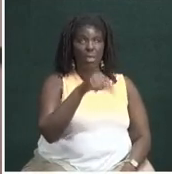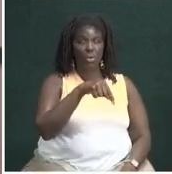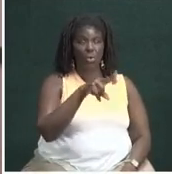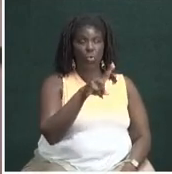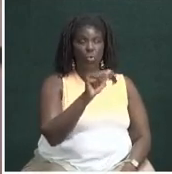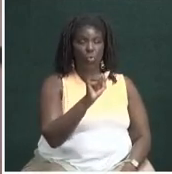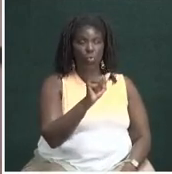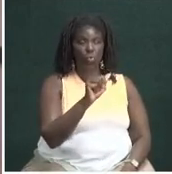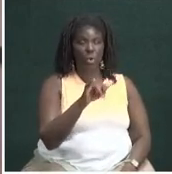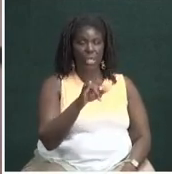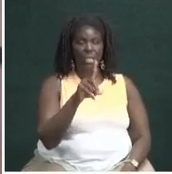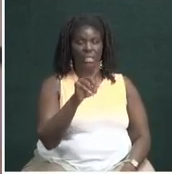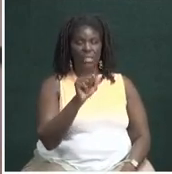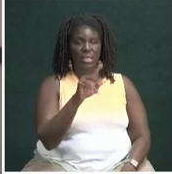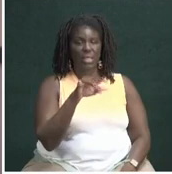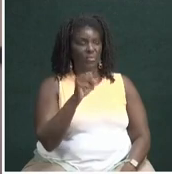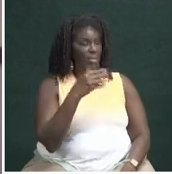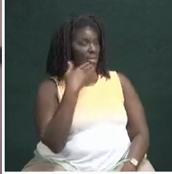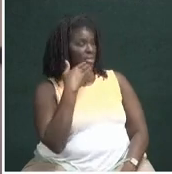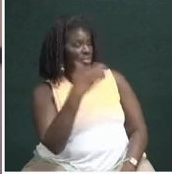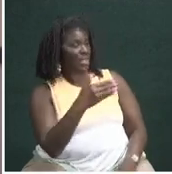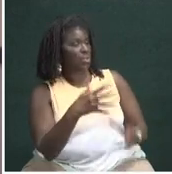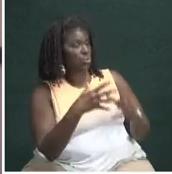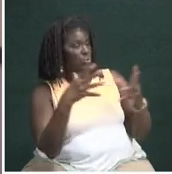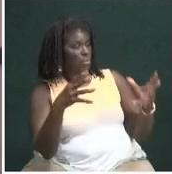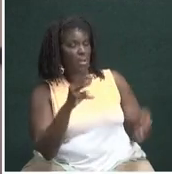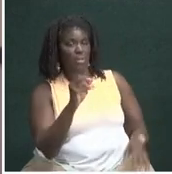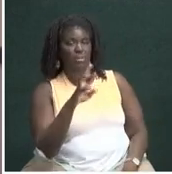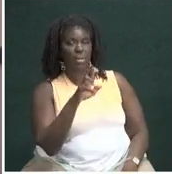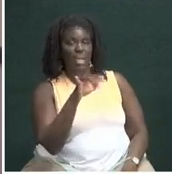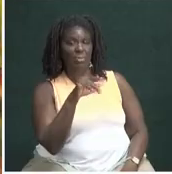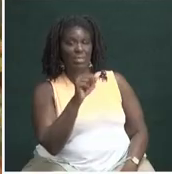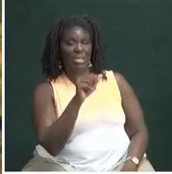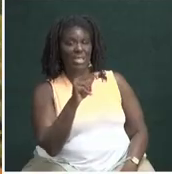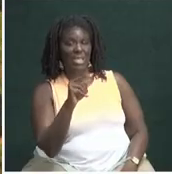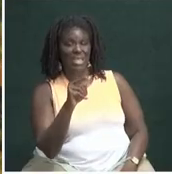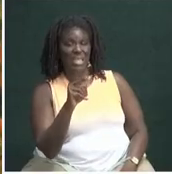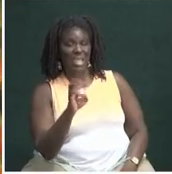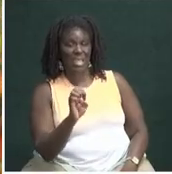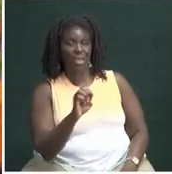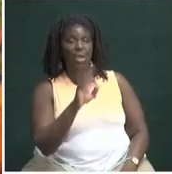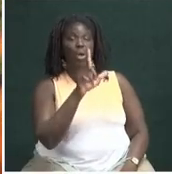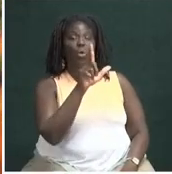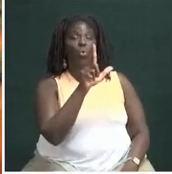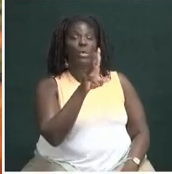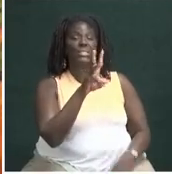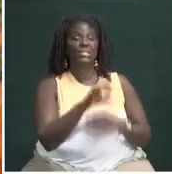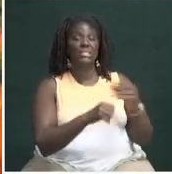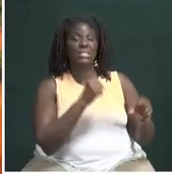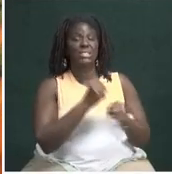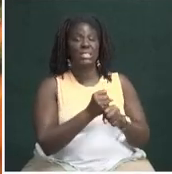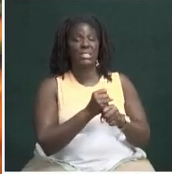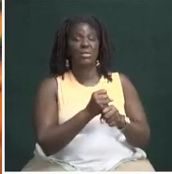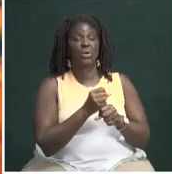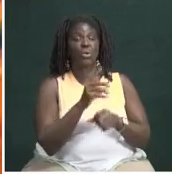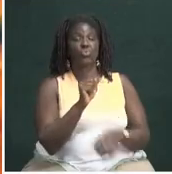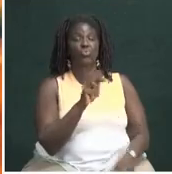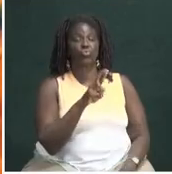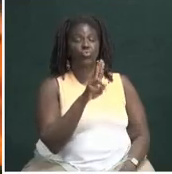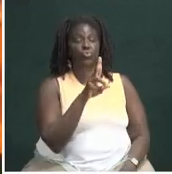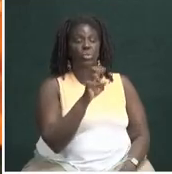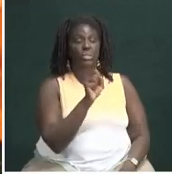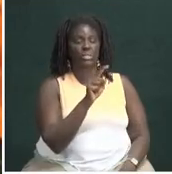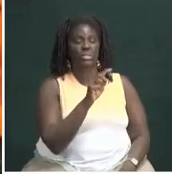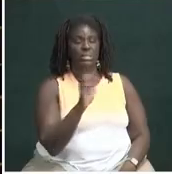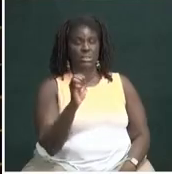Mary Ann, thank you very much. 26 years as a trustee. Thank you.